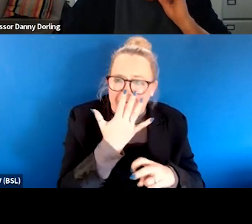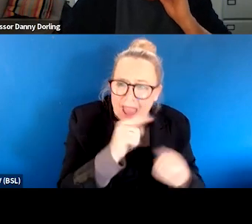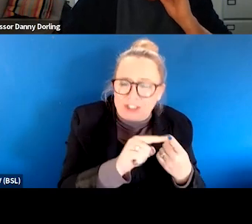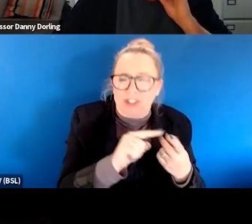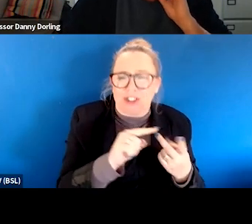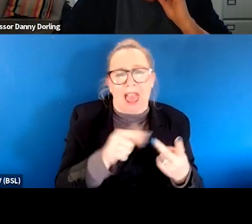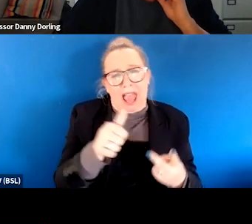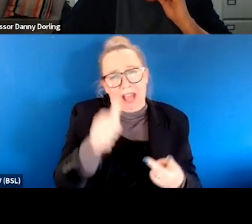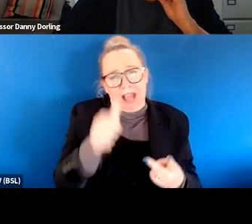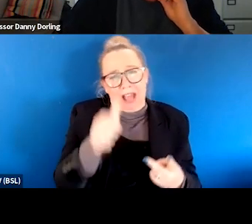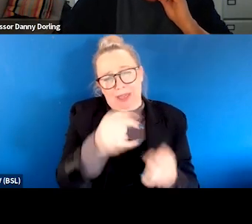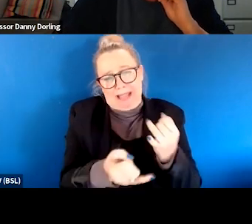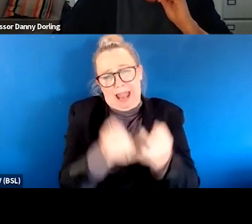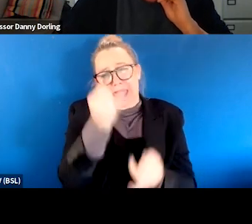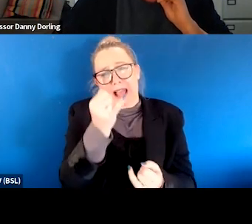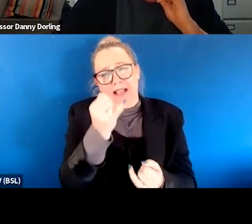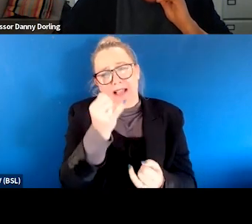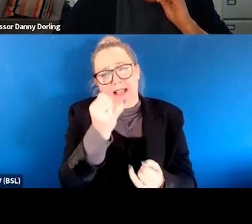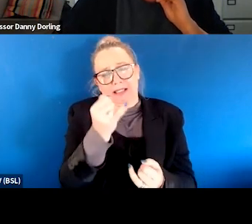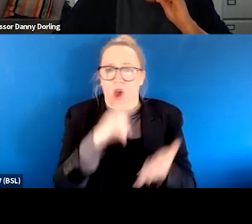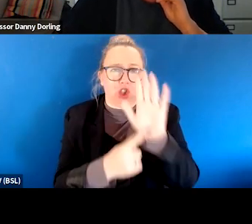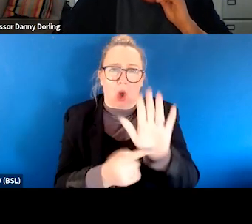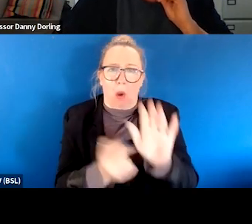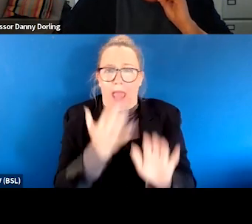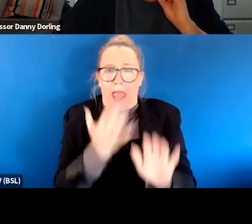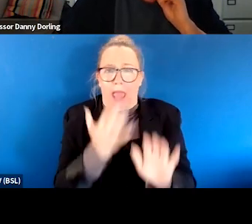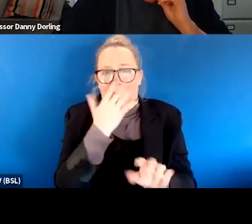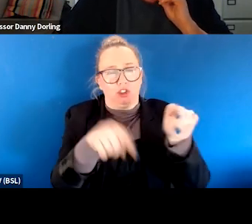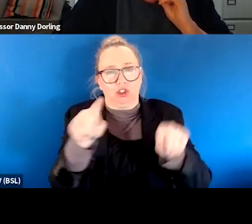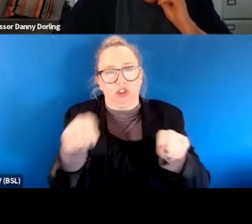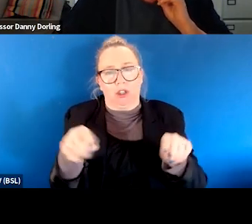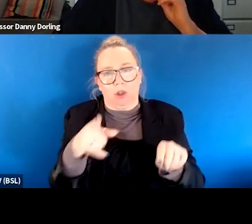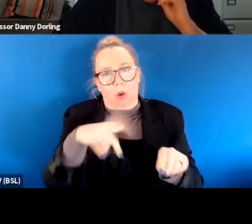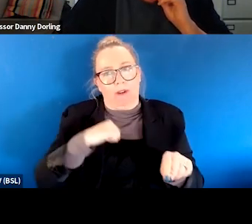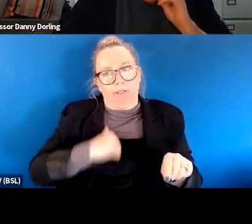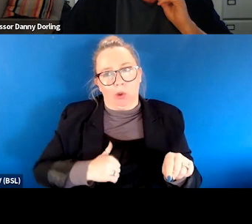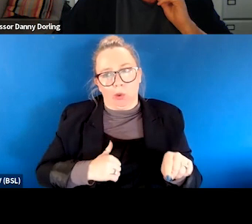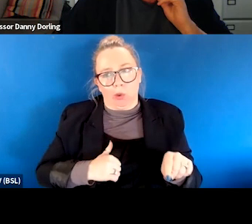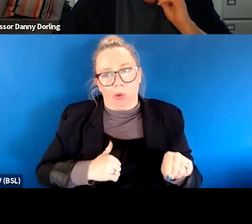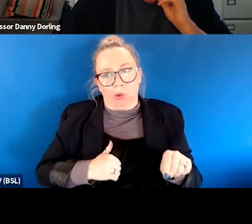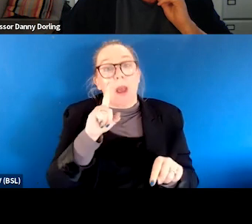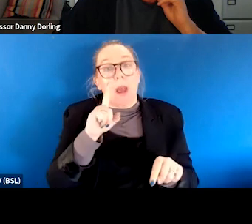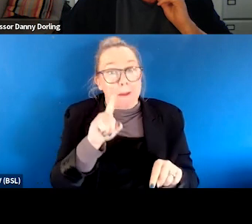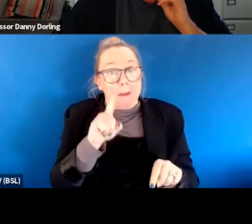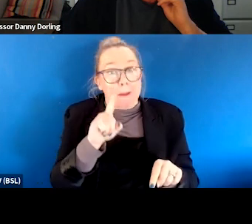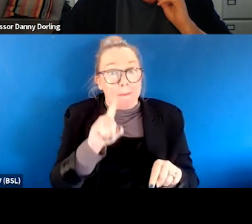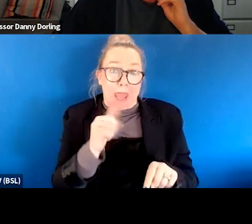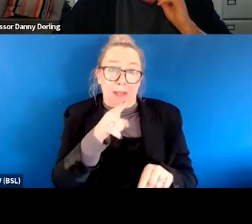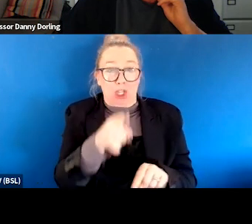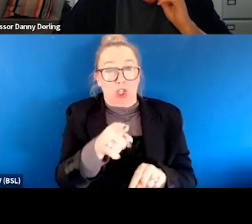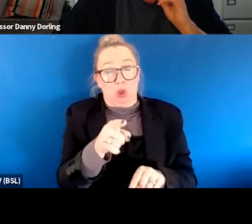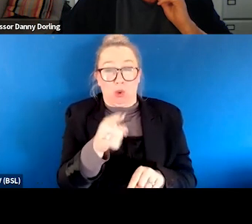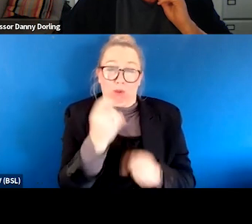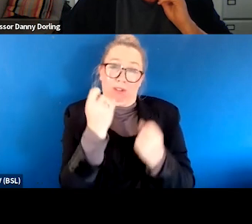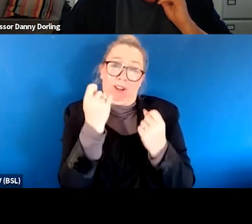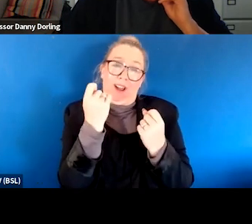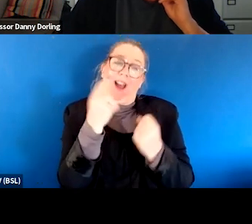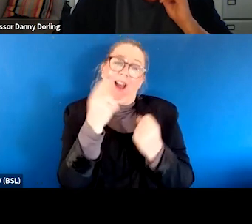you lots of graphs by age. And they were interesting. Some of them may be predictable when you know, but some less